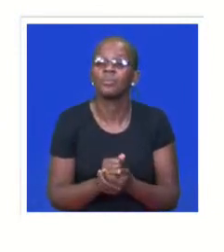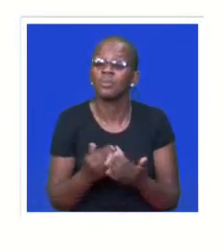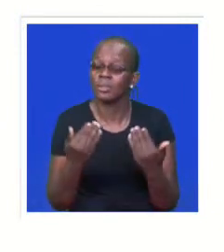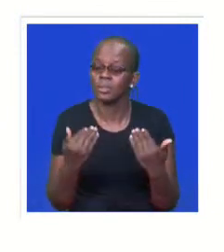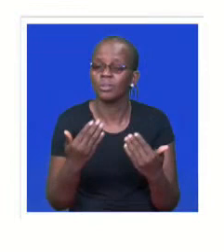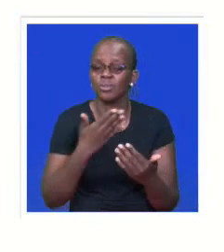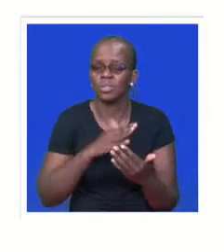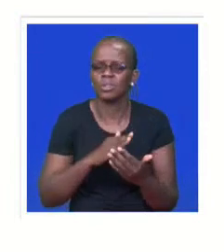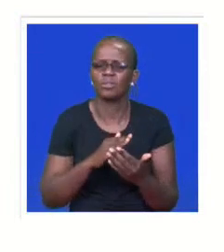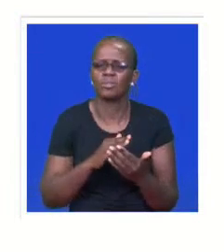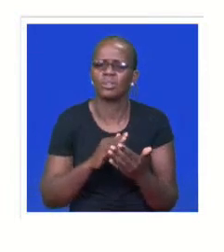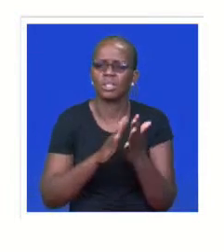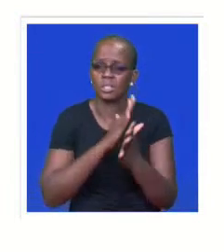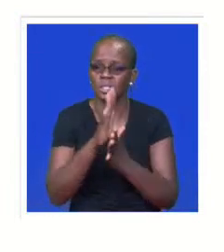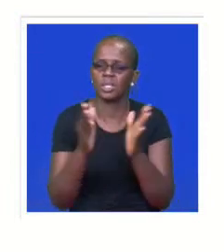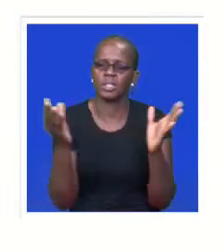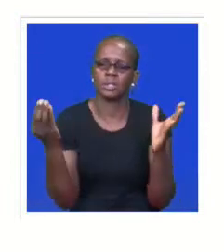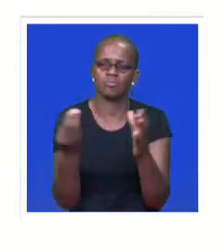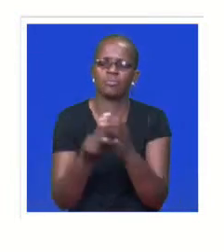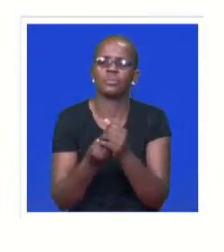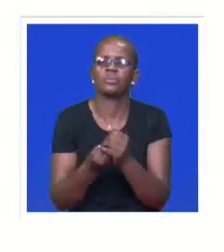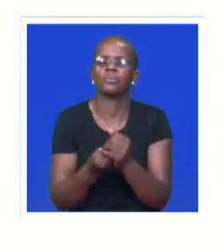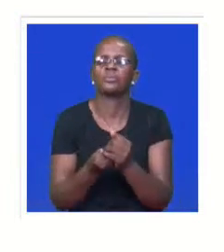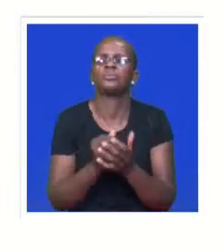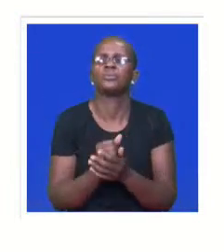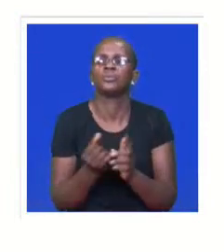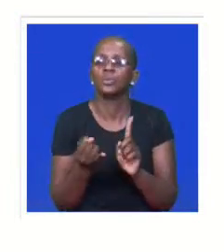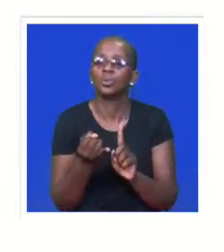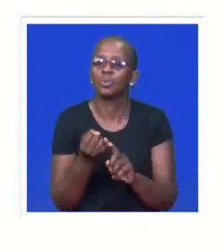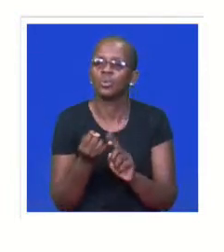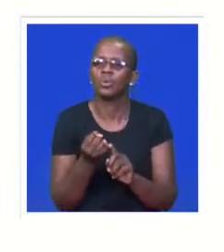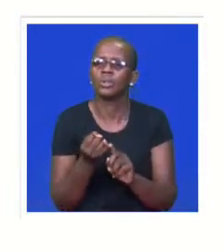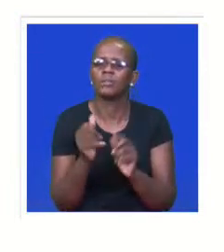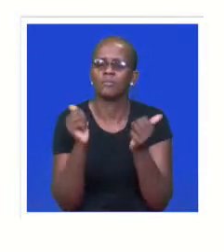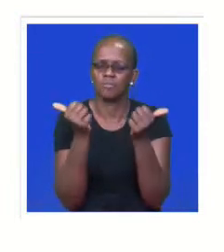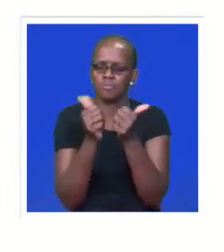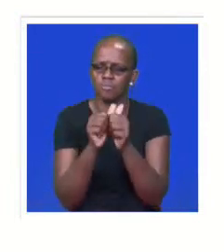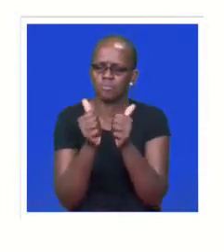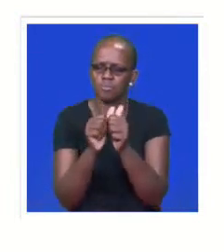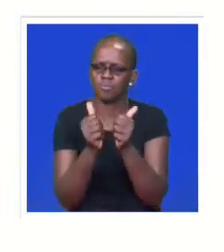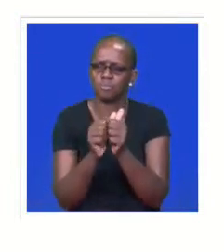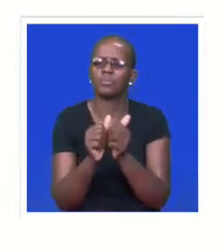me. So let us start now. We've got the word friend,